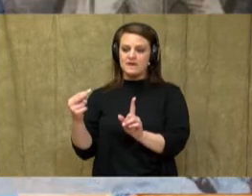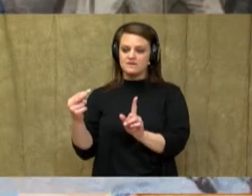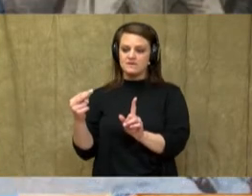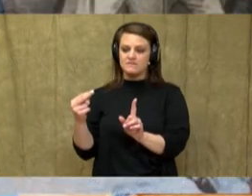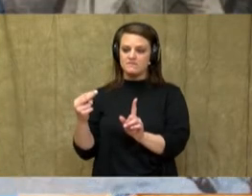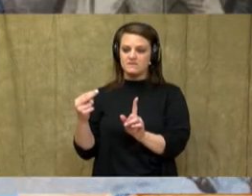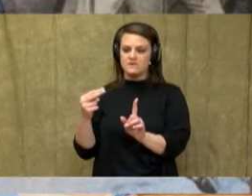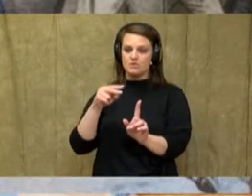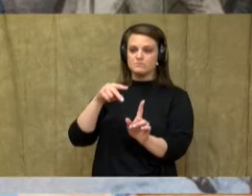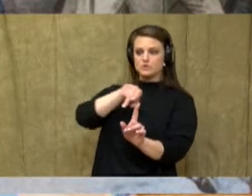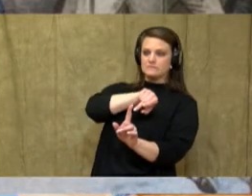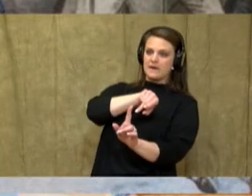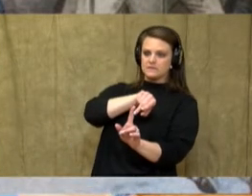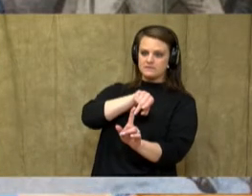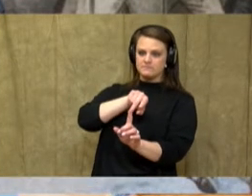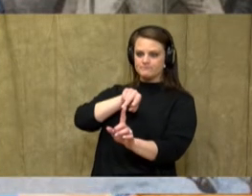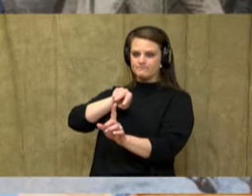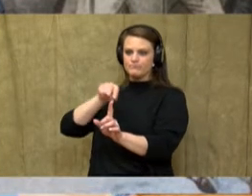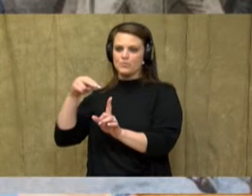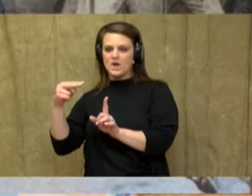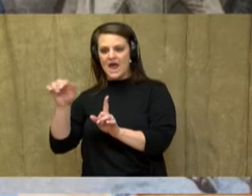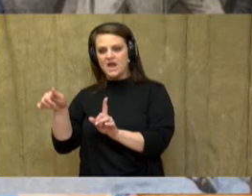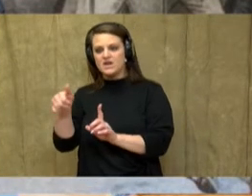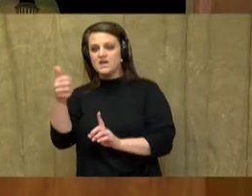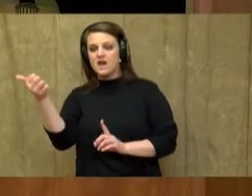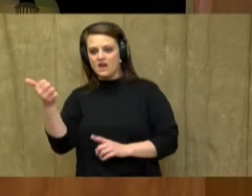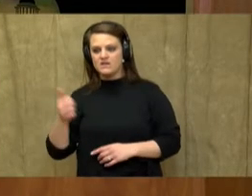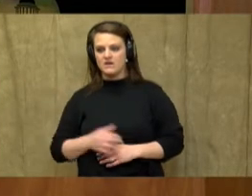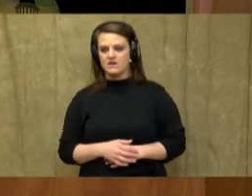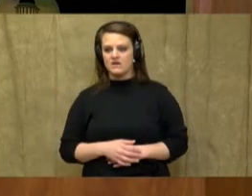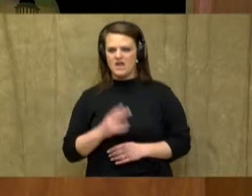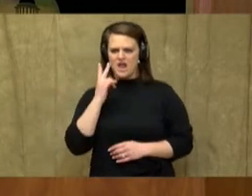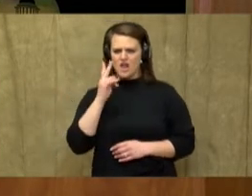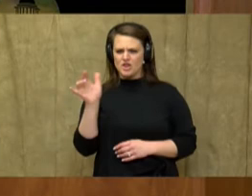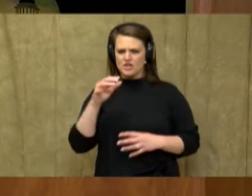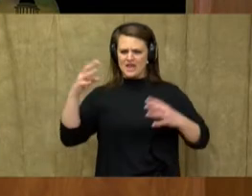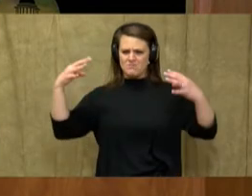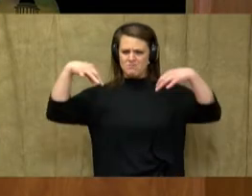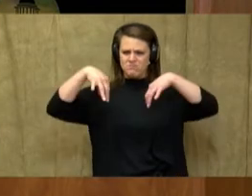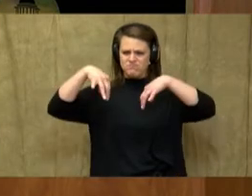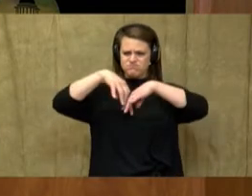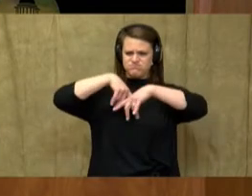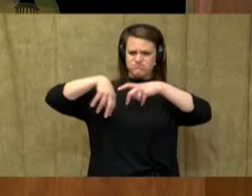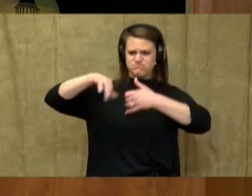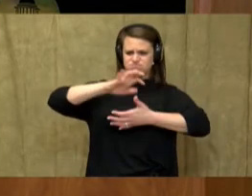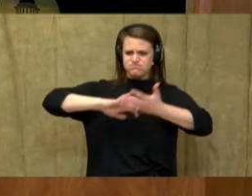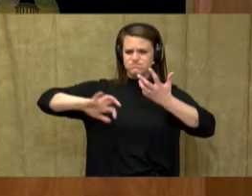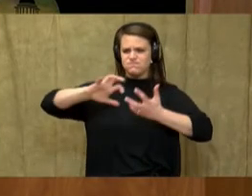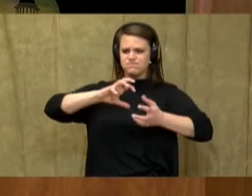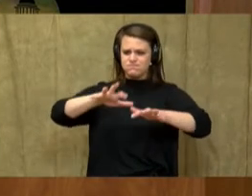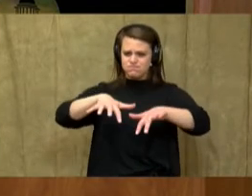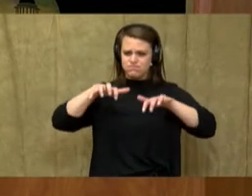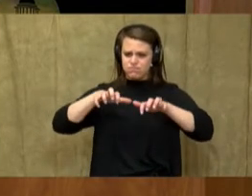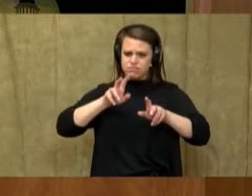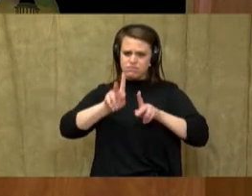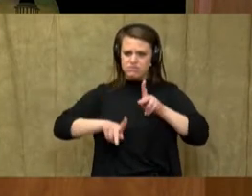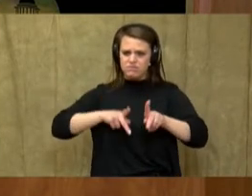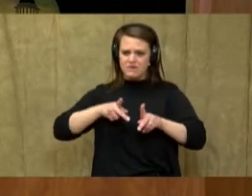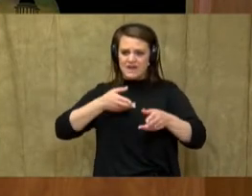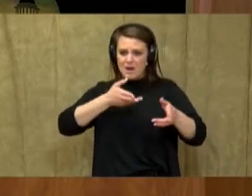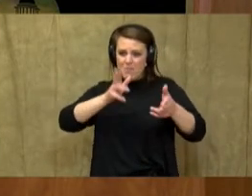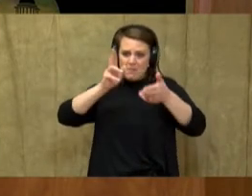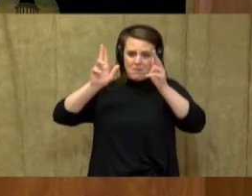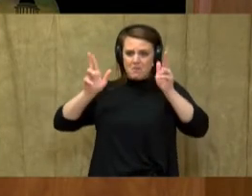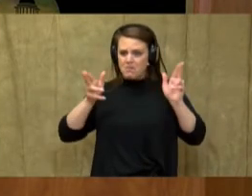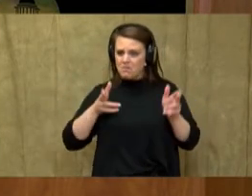one. Looks like the soldiers are mixed in with a crowd of people and they're not just shooting